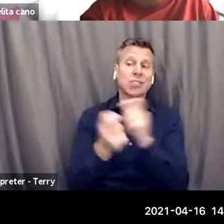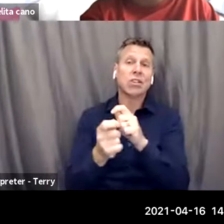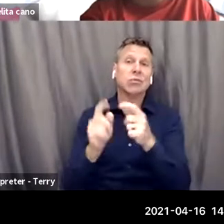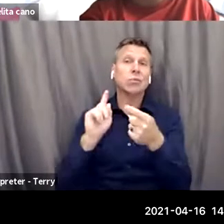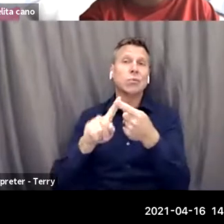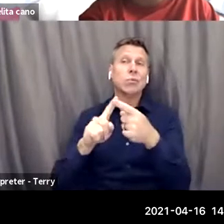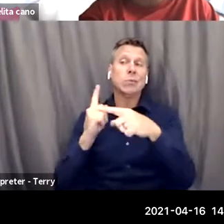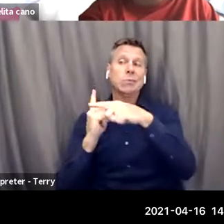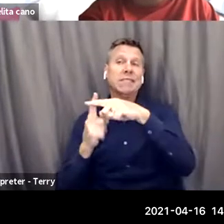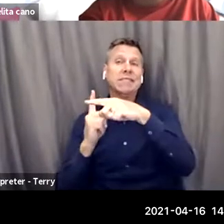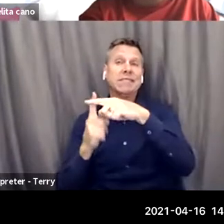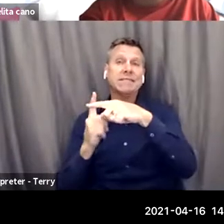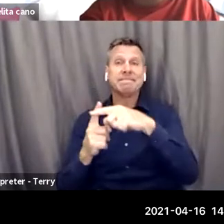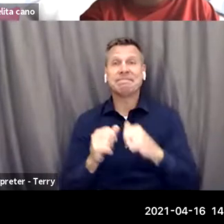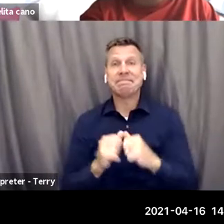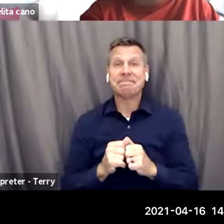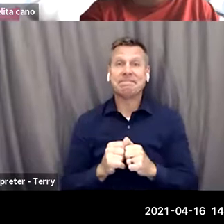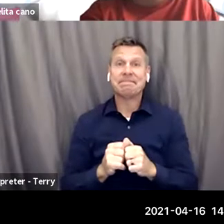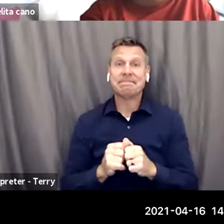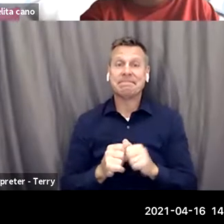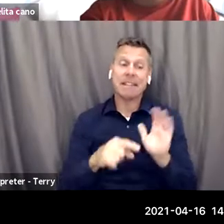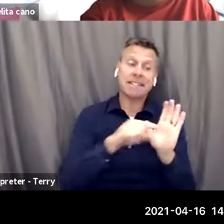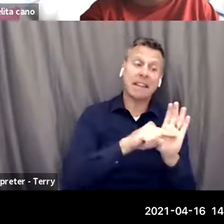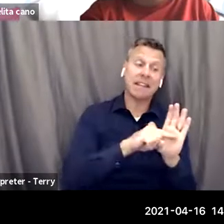work positively, just like it worked negatively, right?